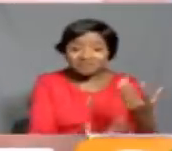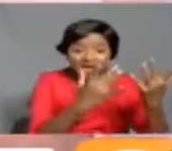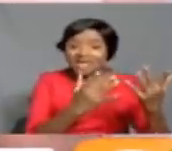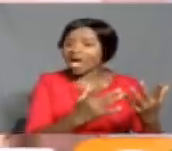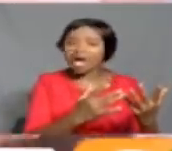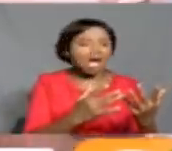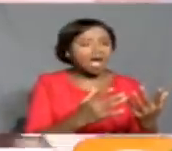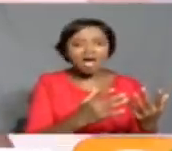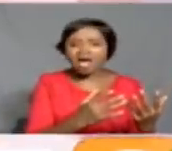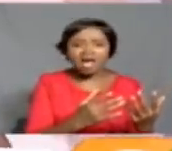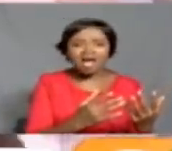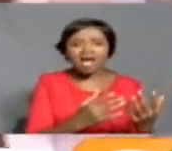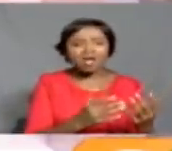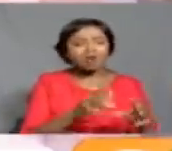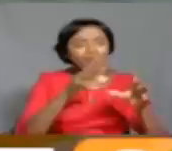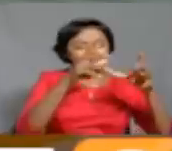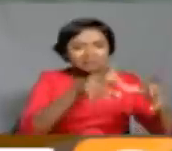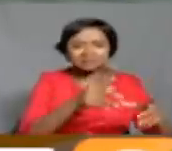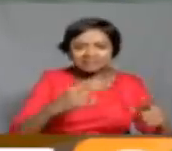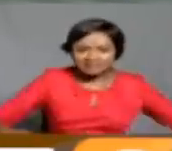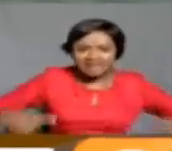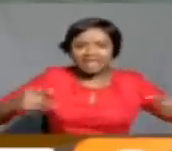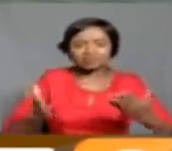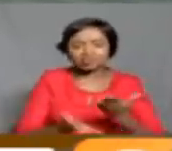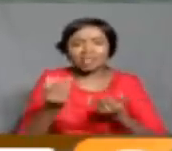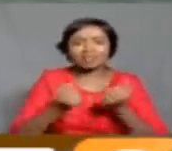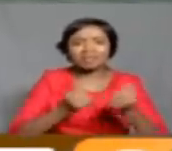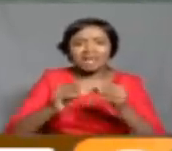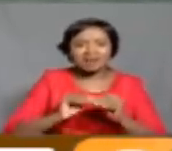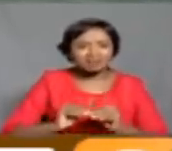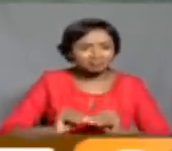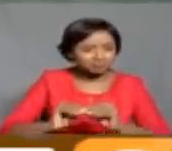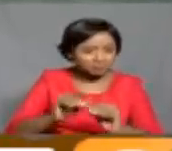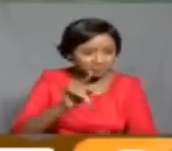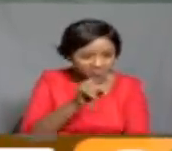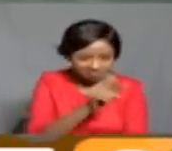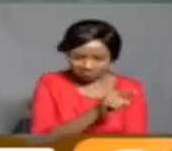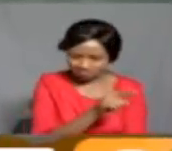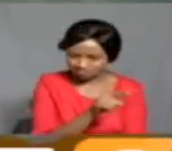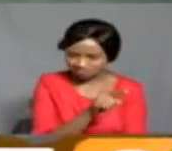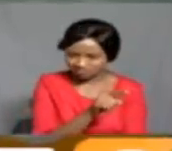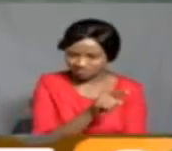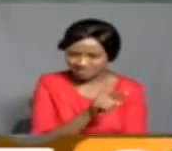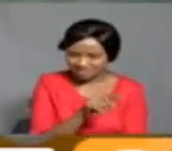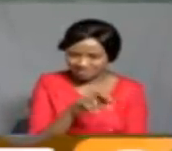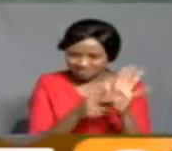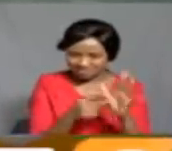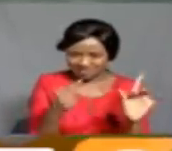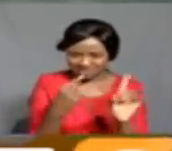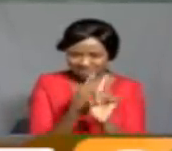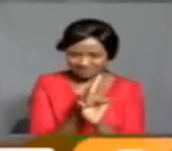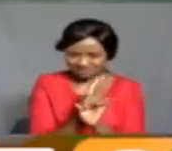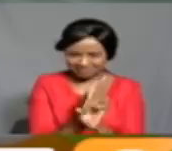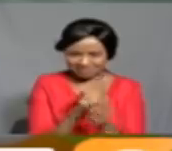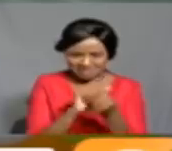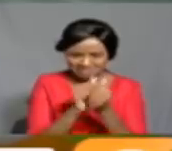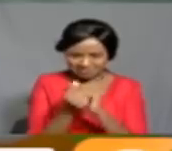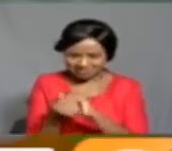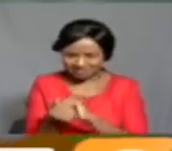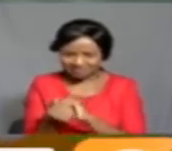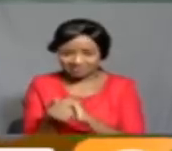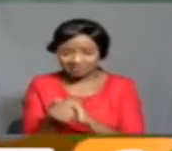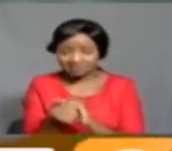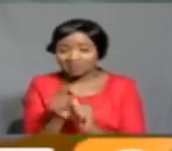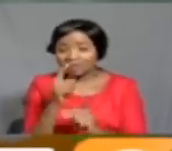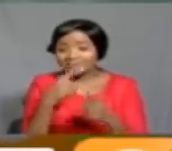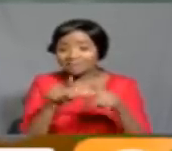isonge mbele. Gari ipite, yes. And that was not in writing. What does that mean? Yeah. But at least the fact that they are engaging